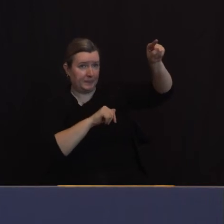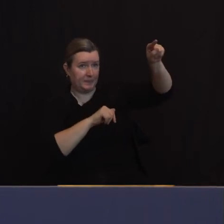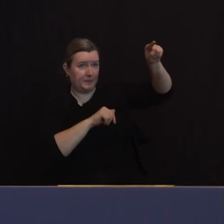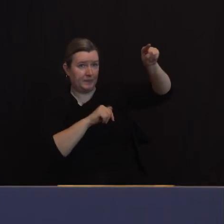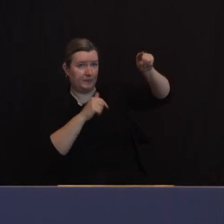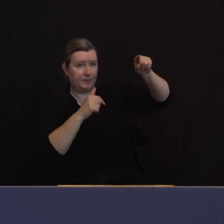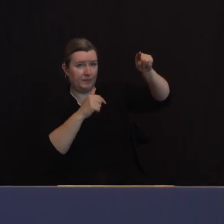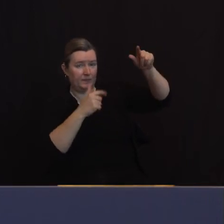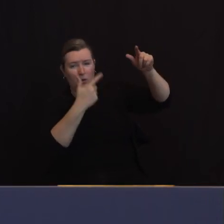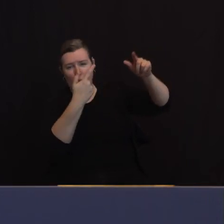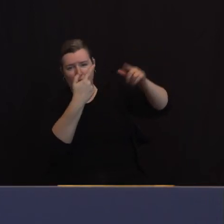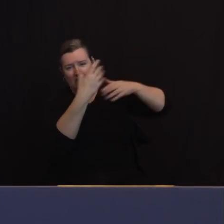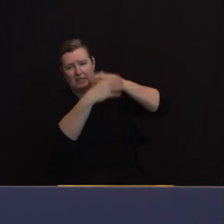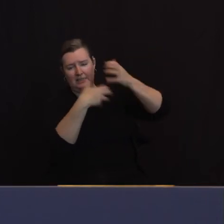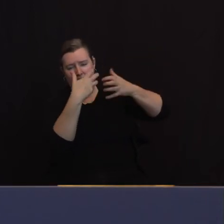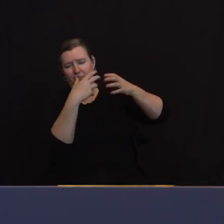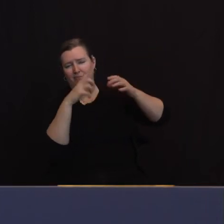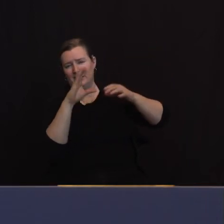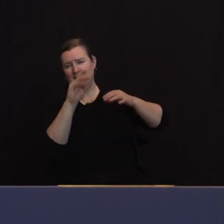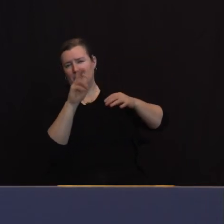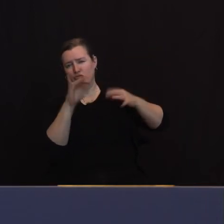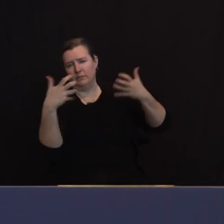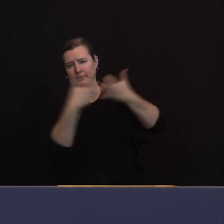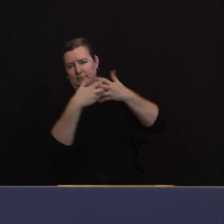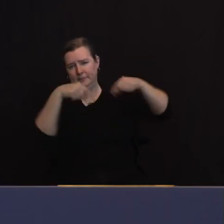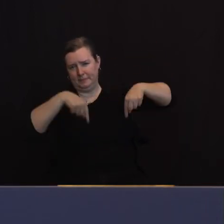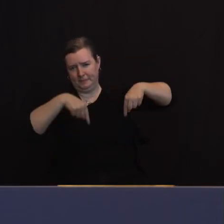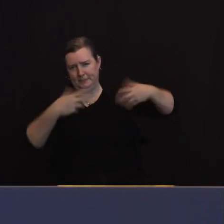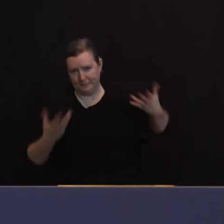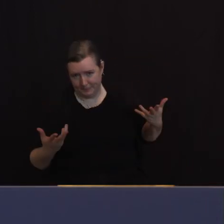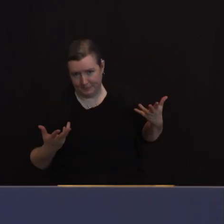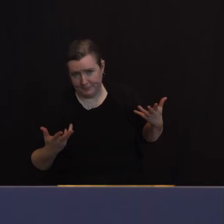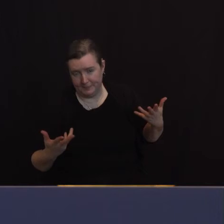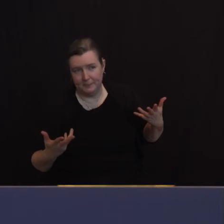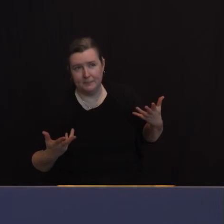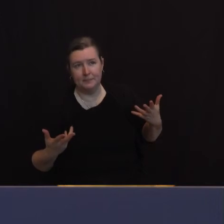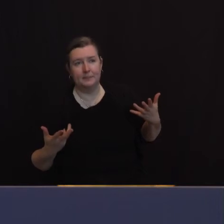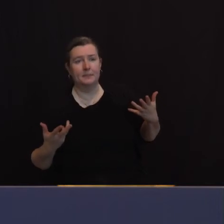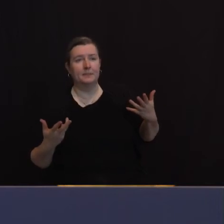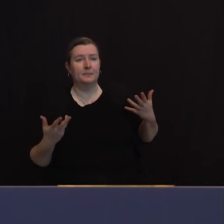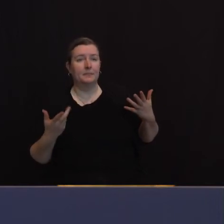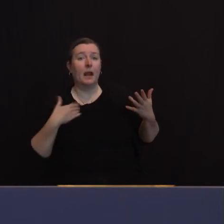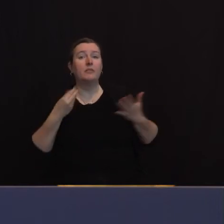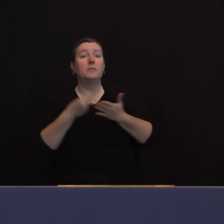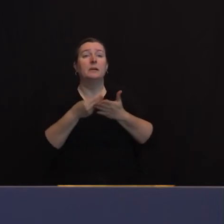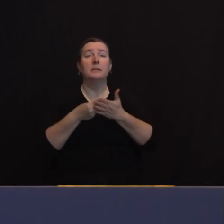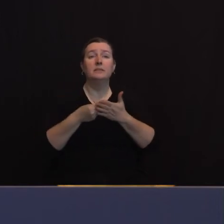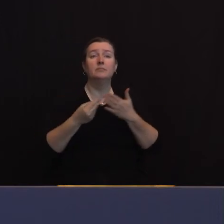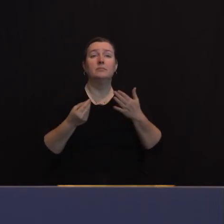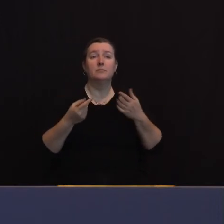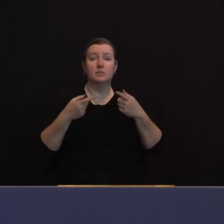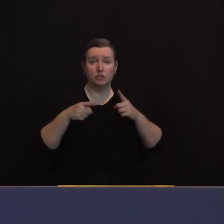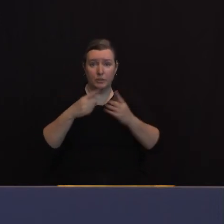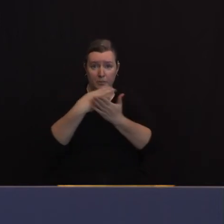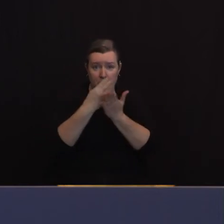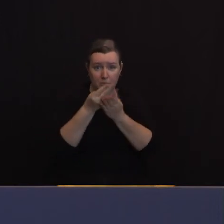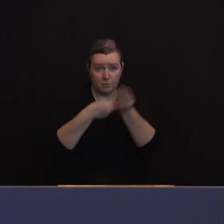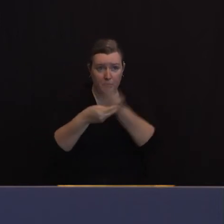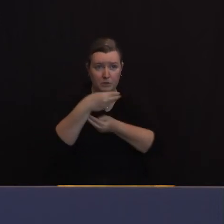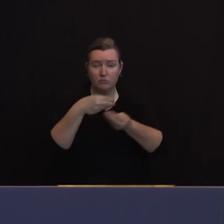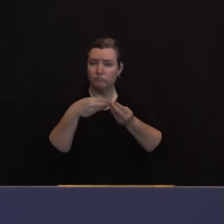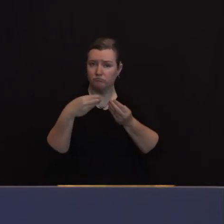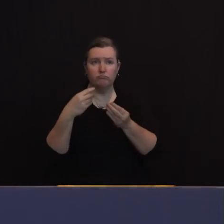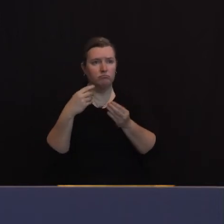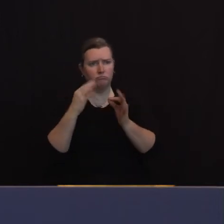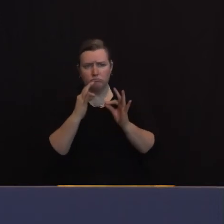number in our budget is a reflection of what we think is the right, prudent thing to do to make sure we stay ahead of the game.